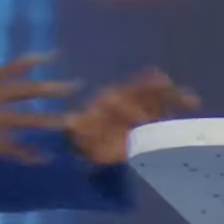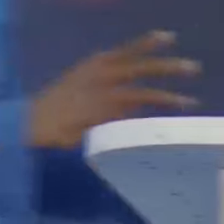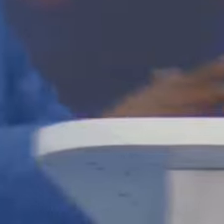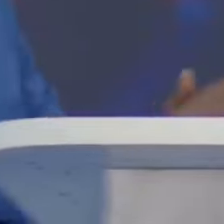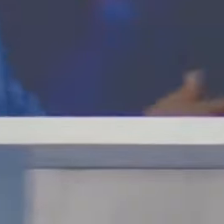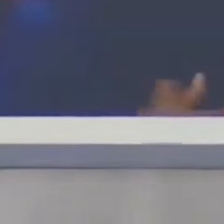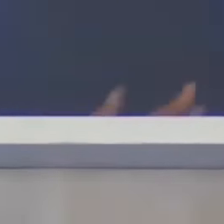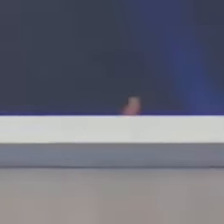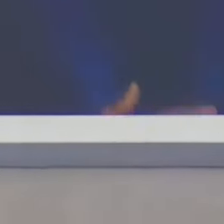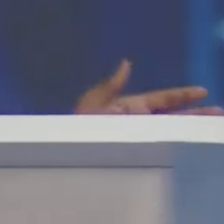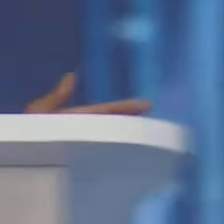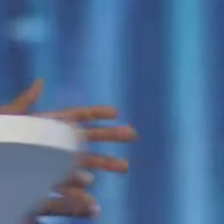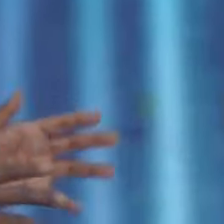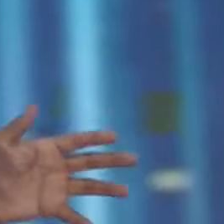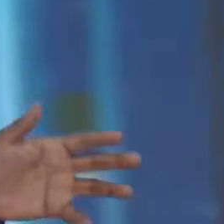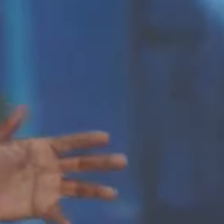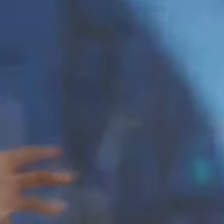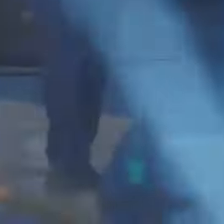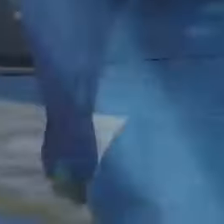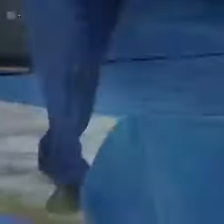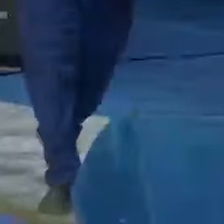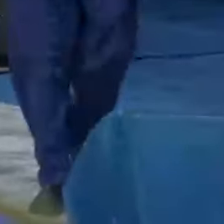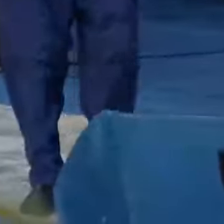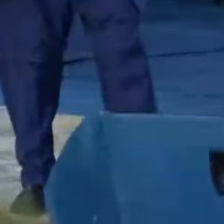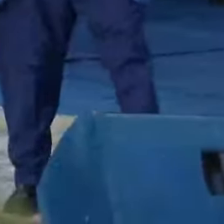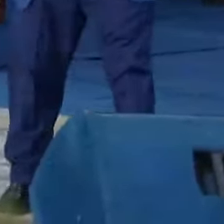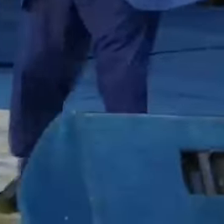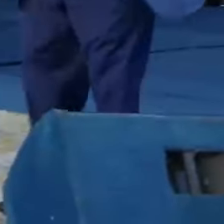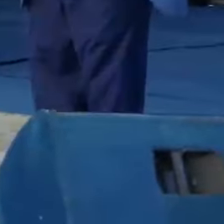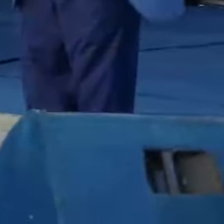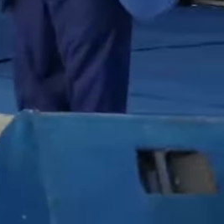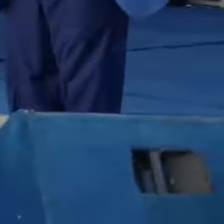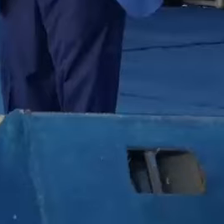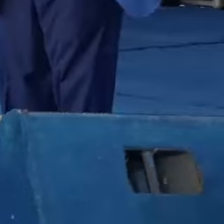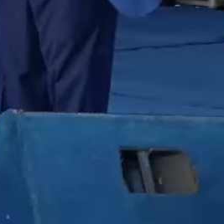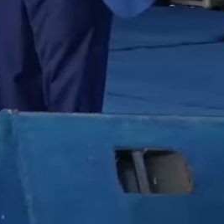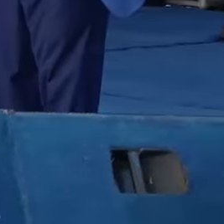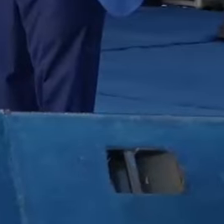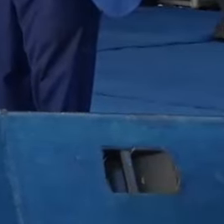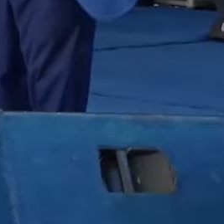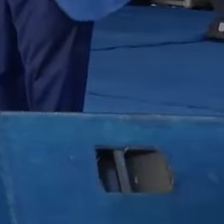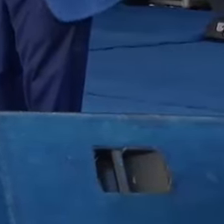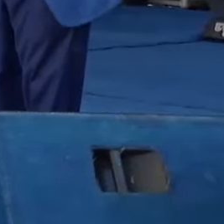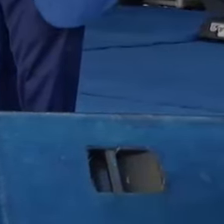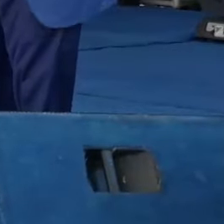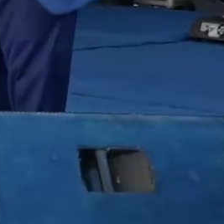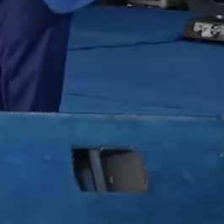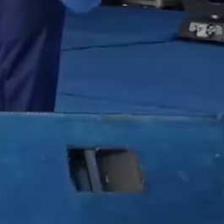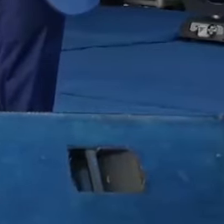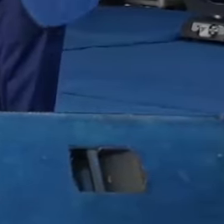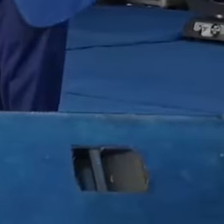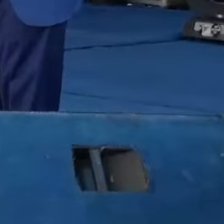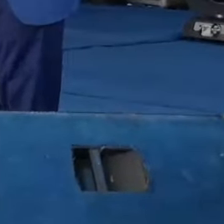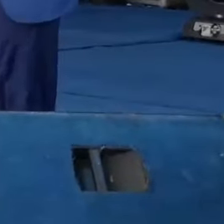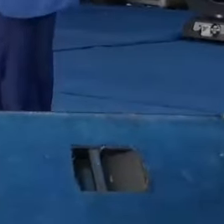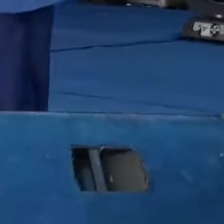And it is that networking is strong in that, I'm weak in that, and we connect the strength and